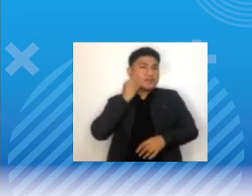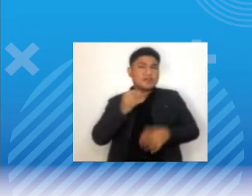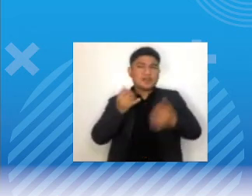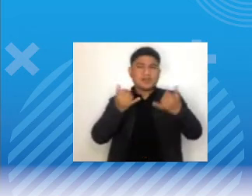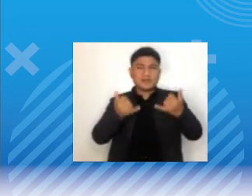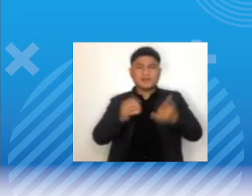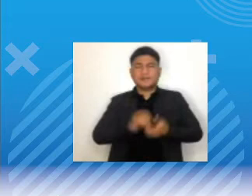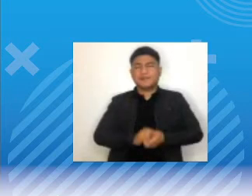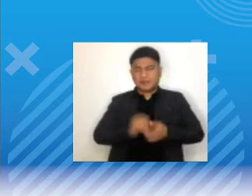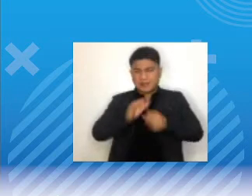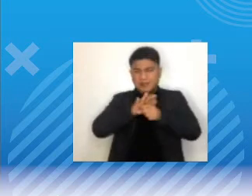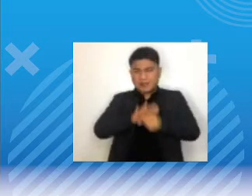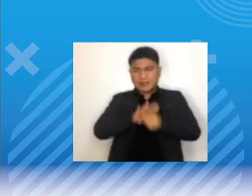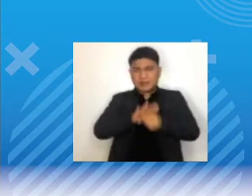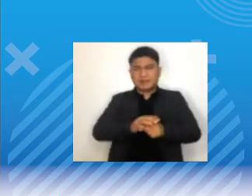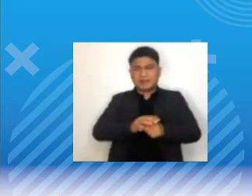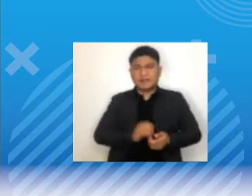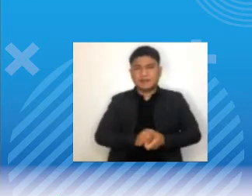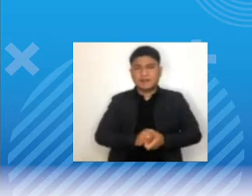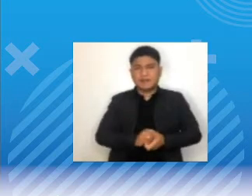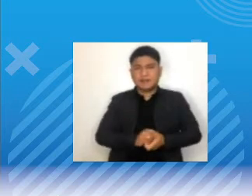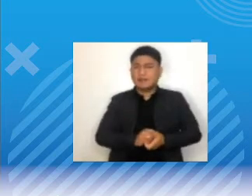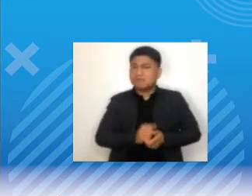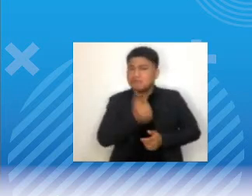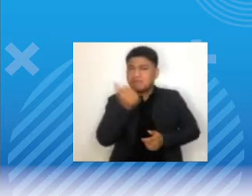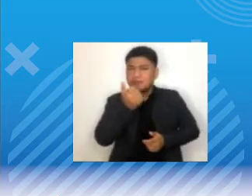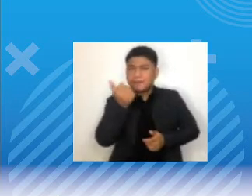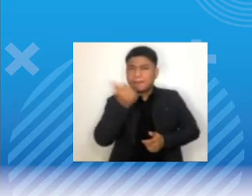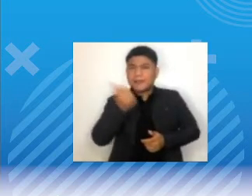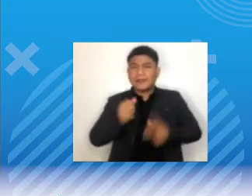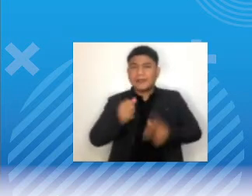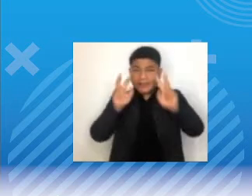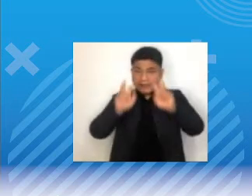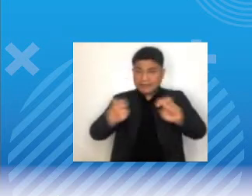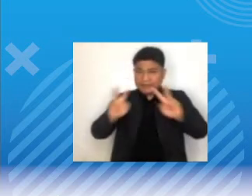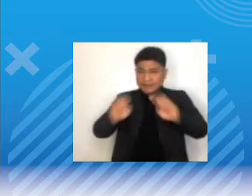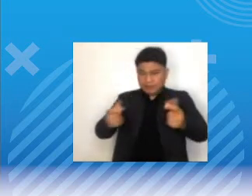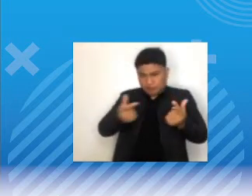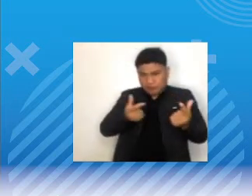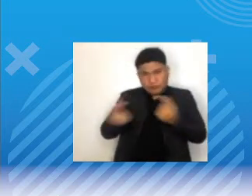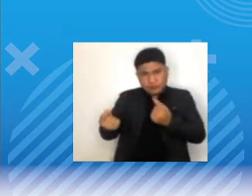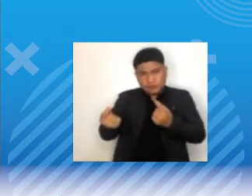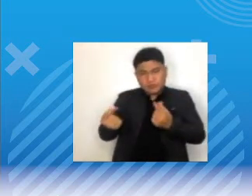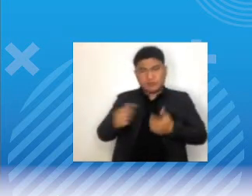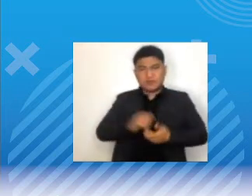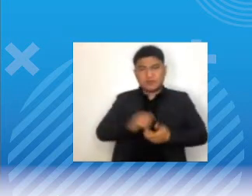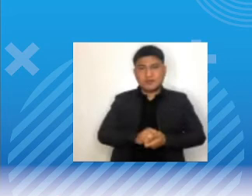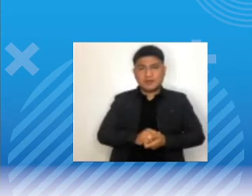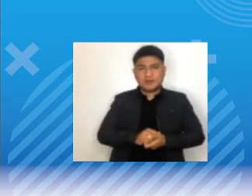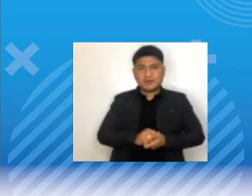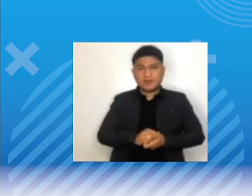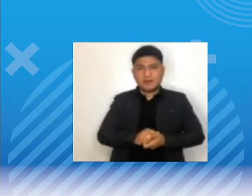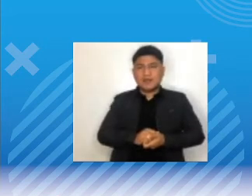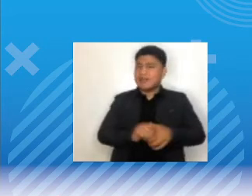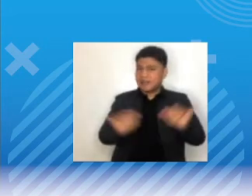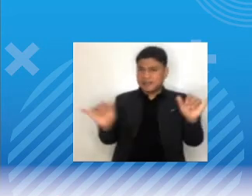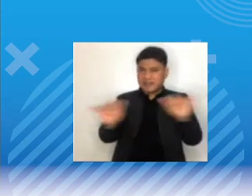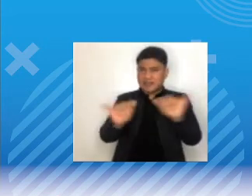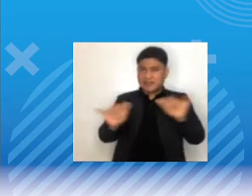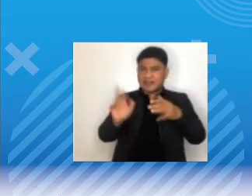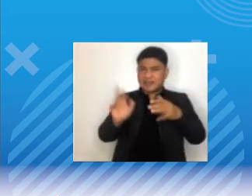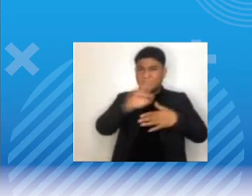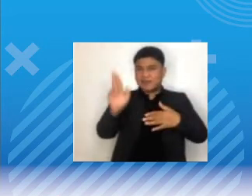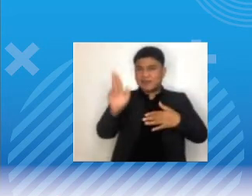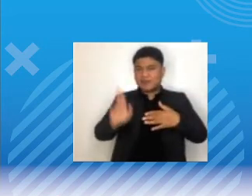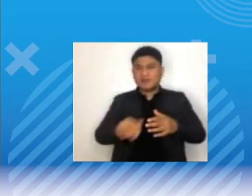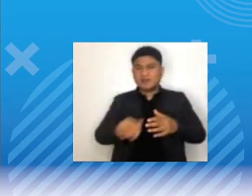distress. And yung ibang research na ginawa namin, ganun din yung resulta. So it